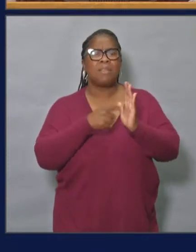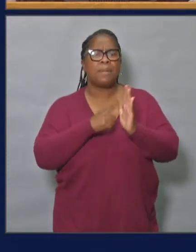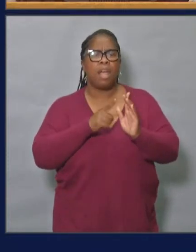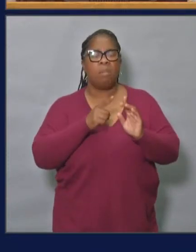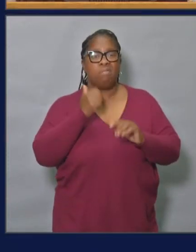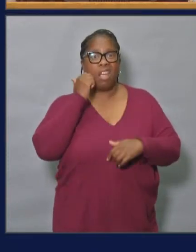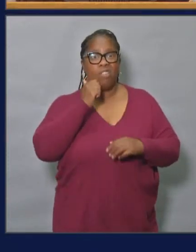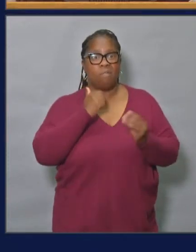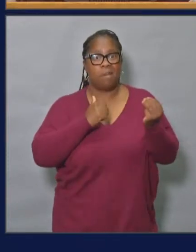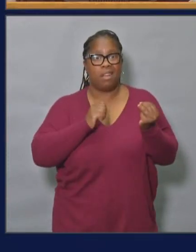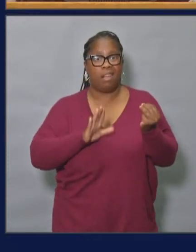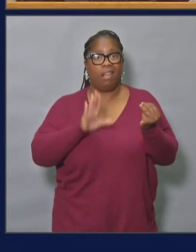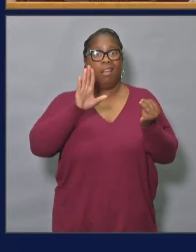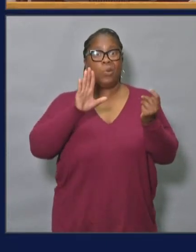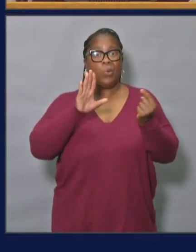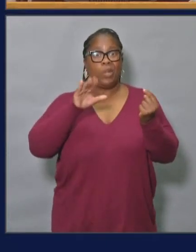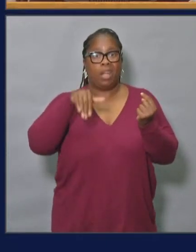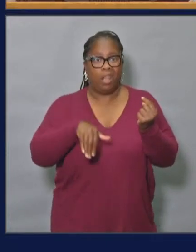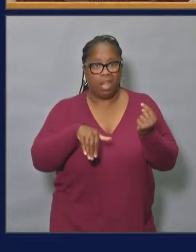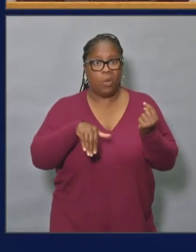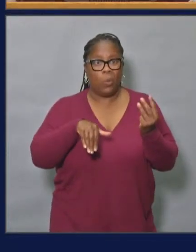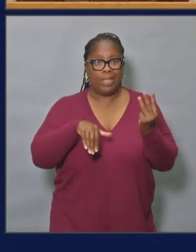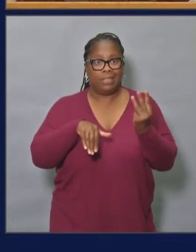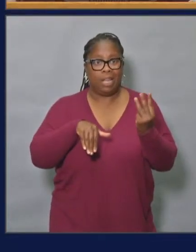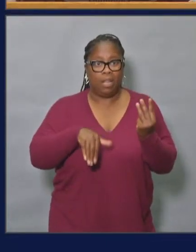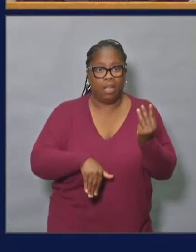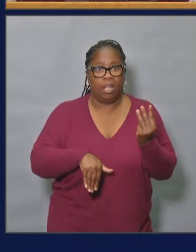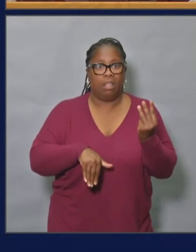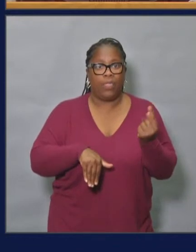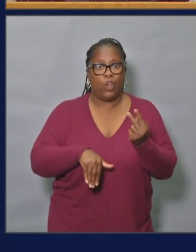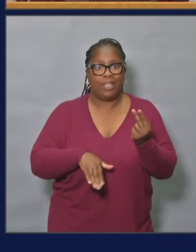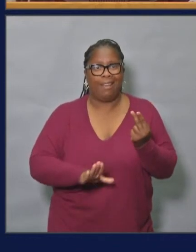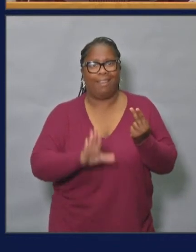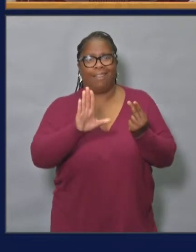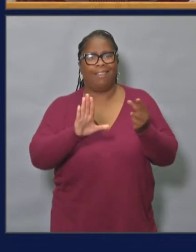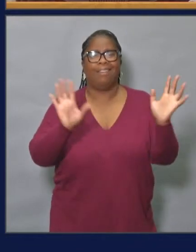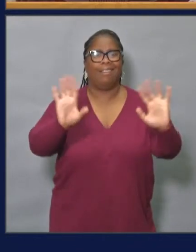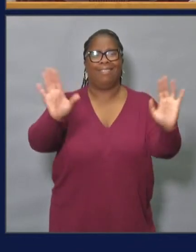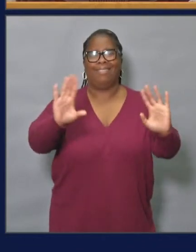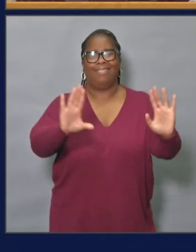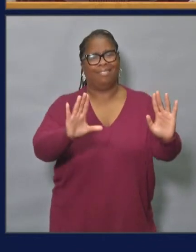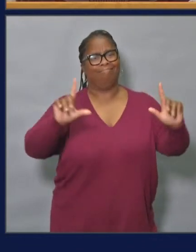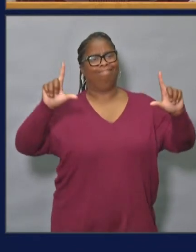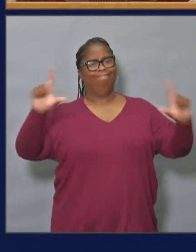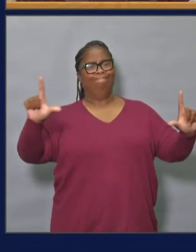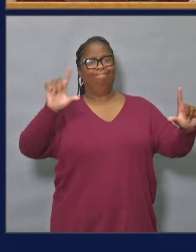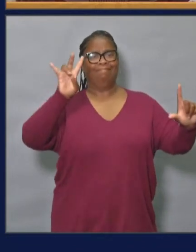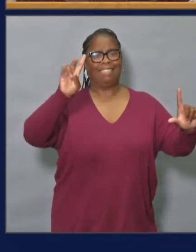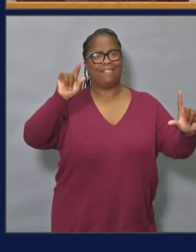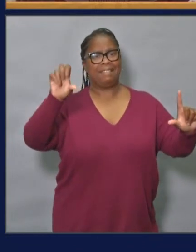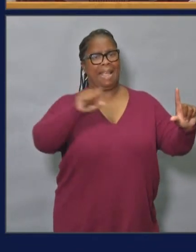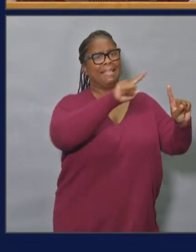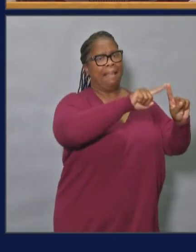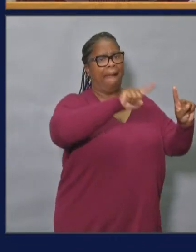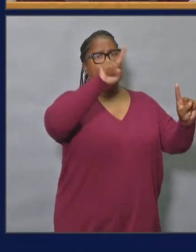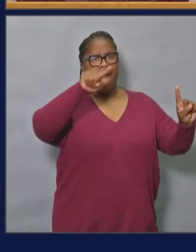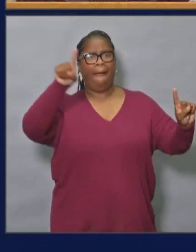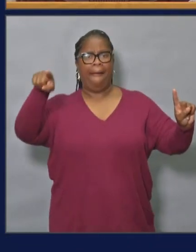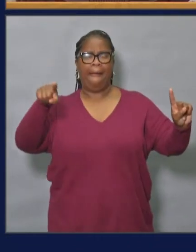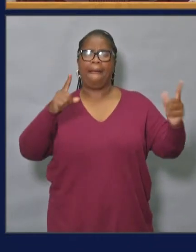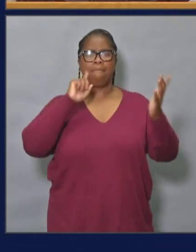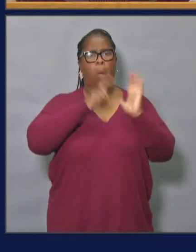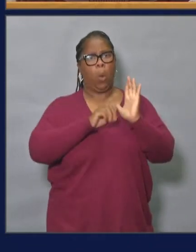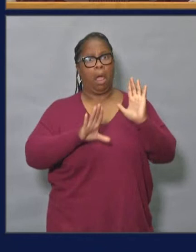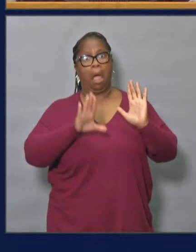downs without having it skew our data so much. It does just show a clearer picture of death trends.